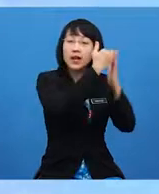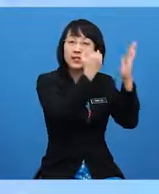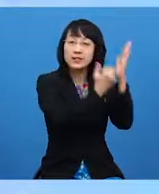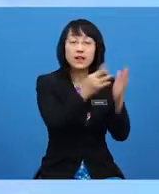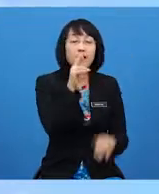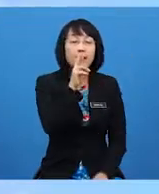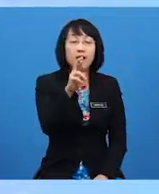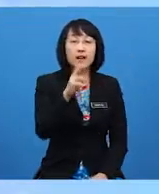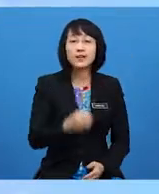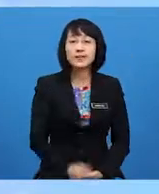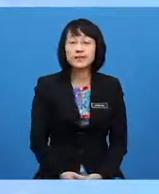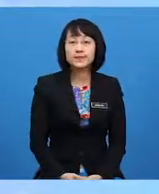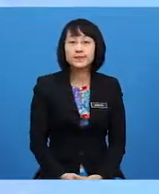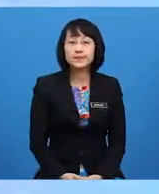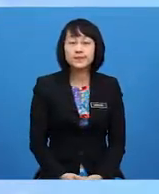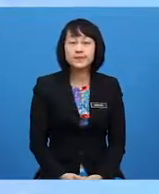on,